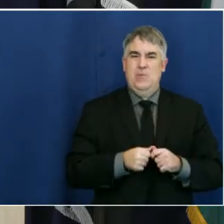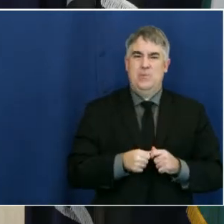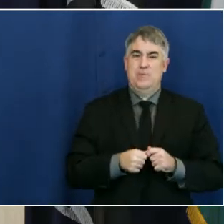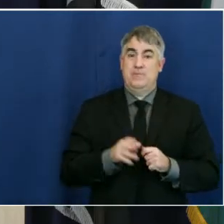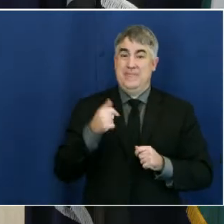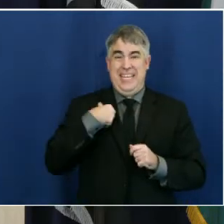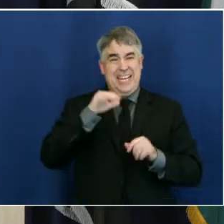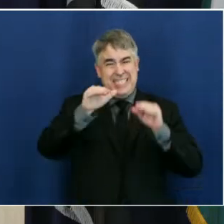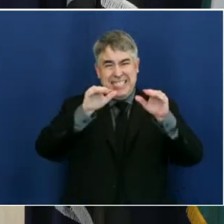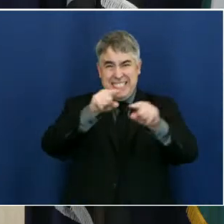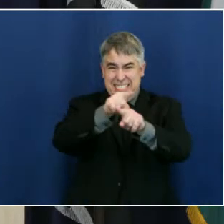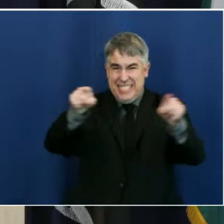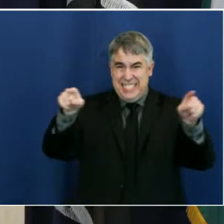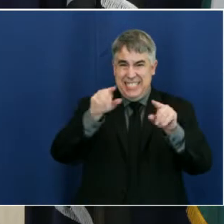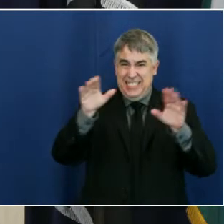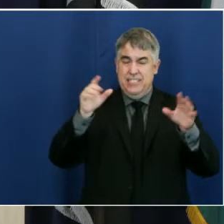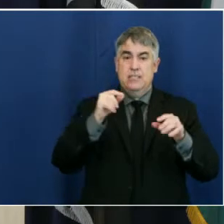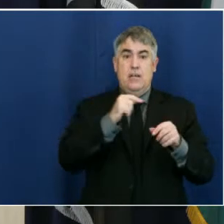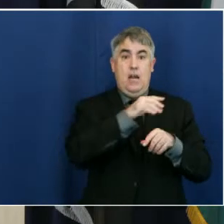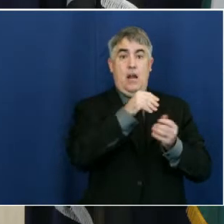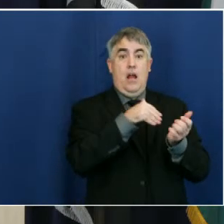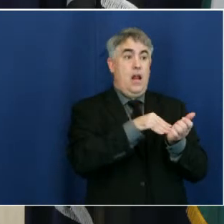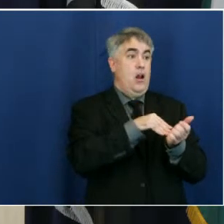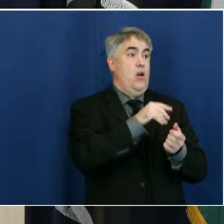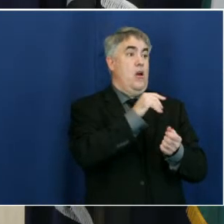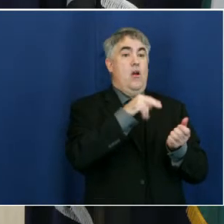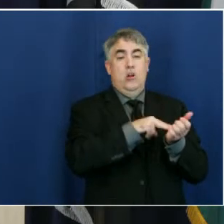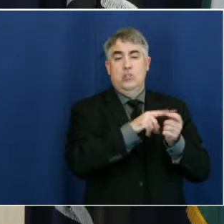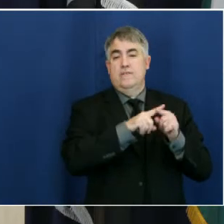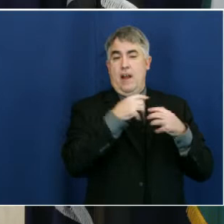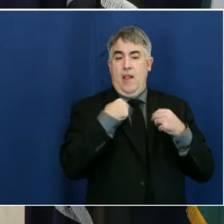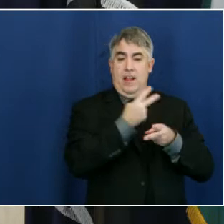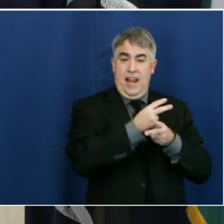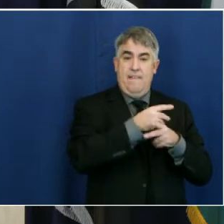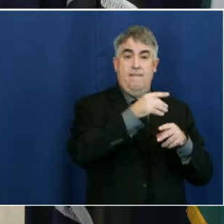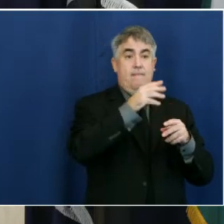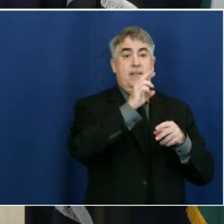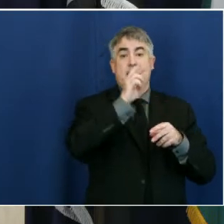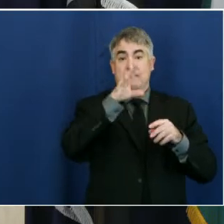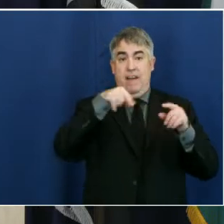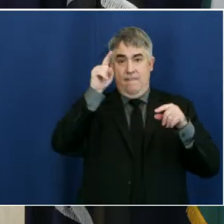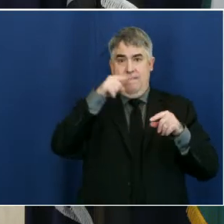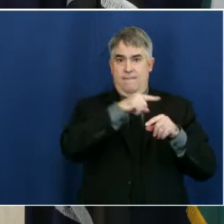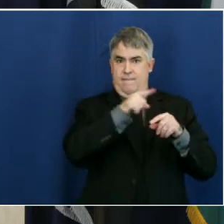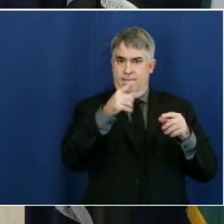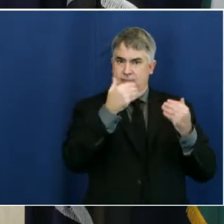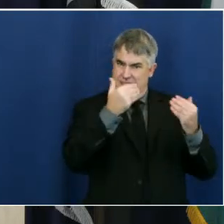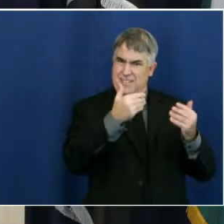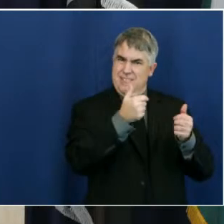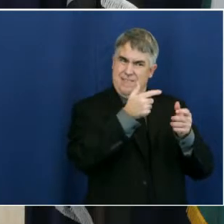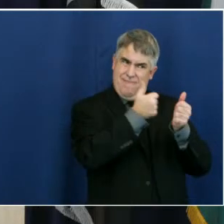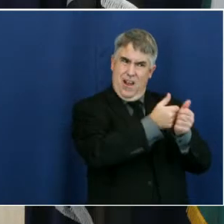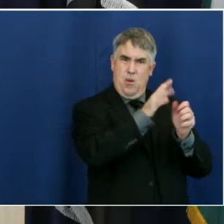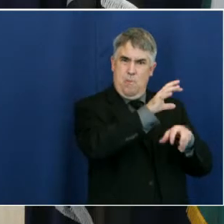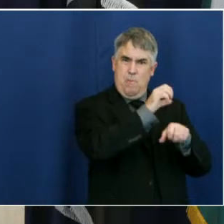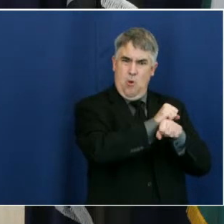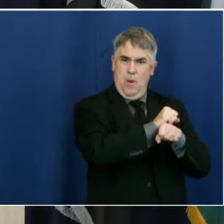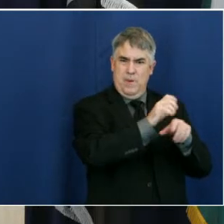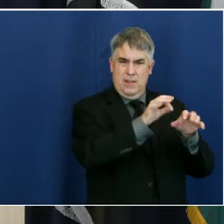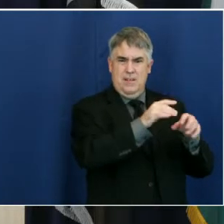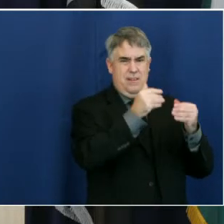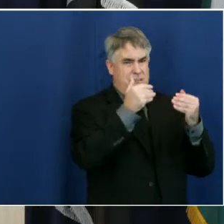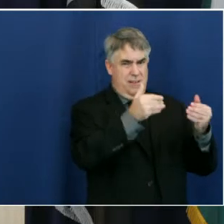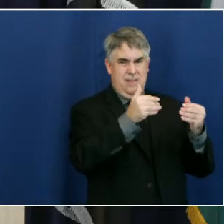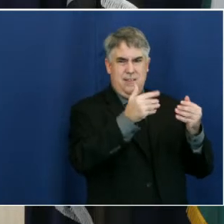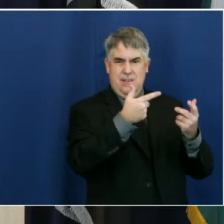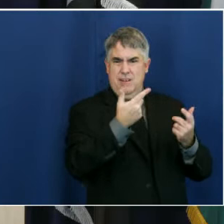worker or 75 years or older, because by the time you get to registration and you don't meet those criteria, you will be turned away, because we want to